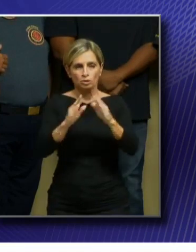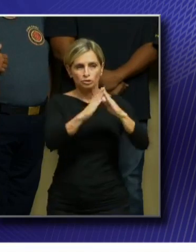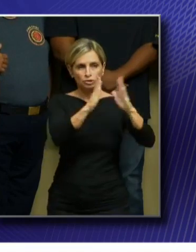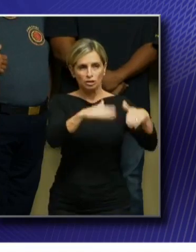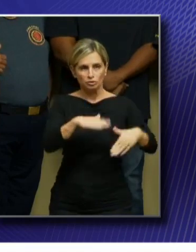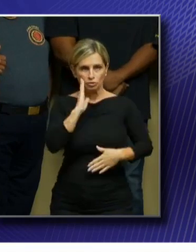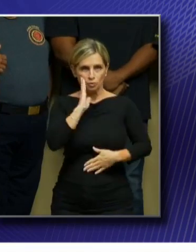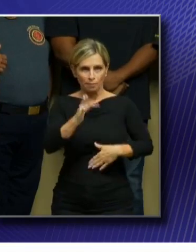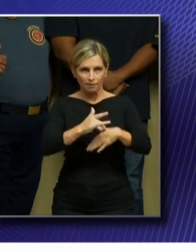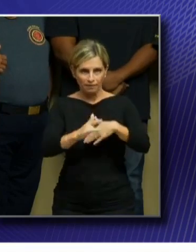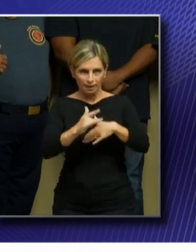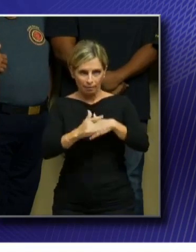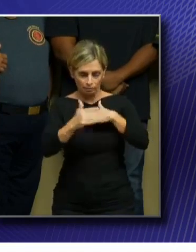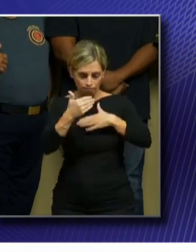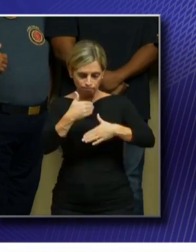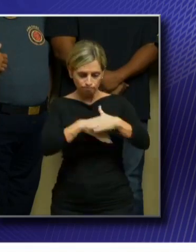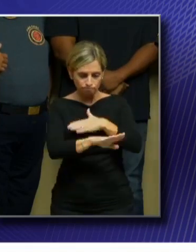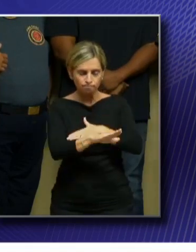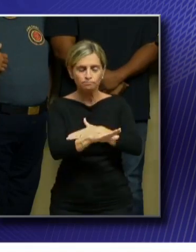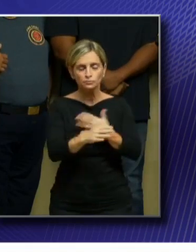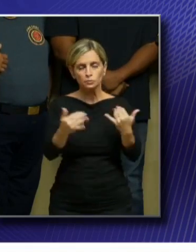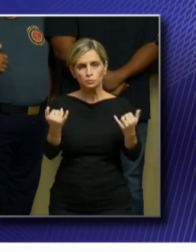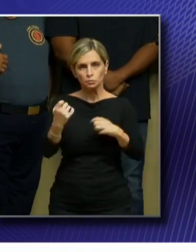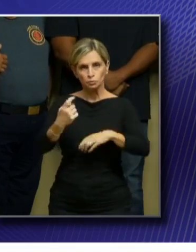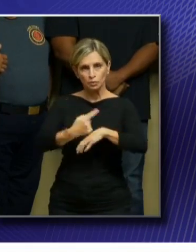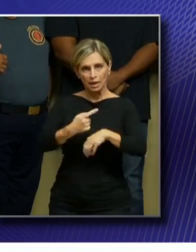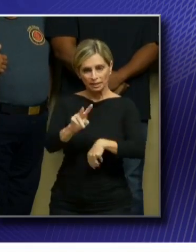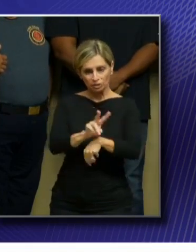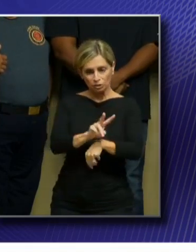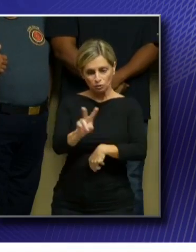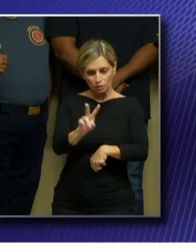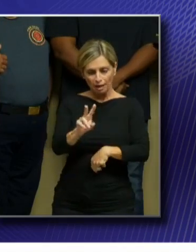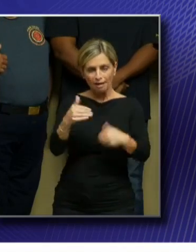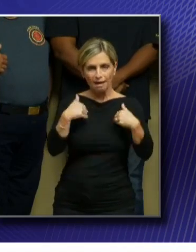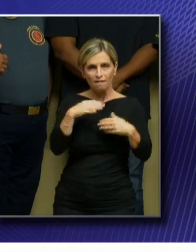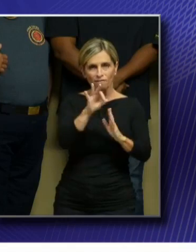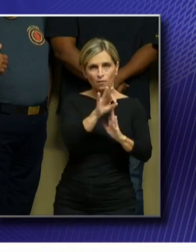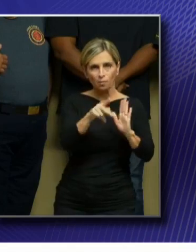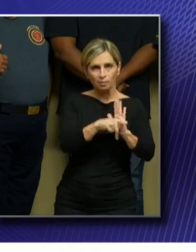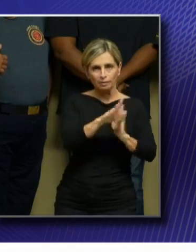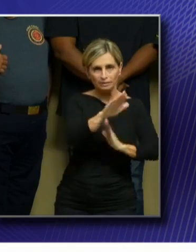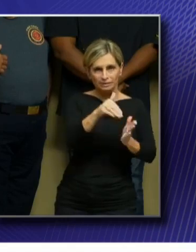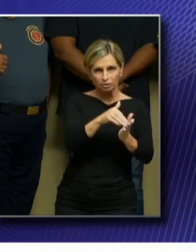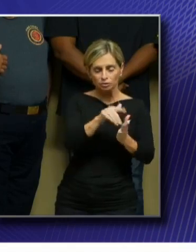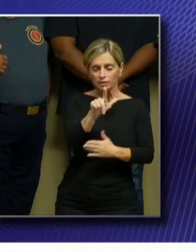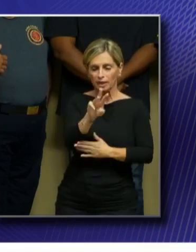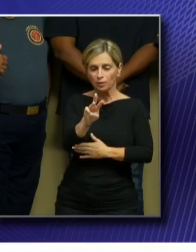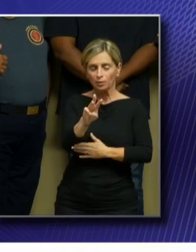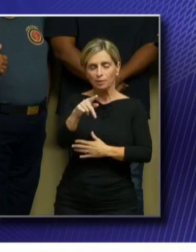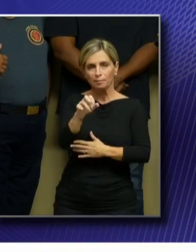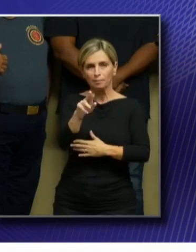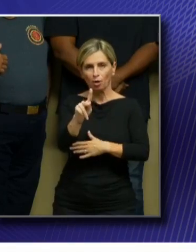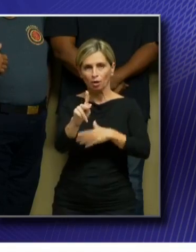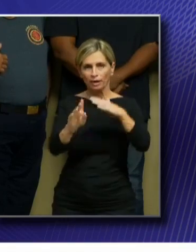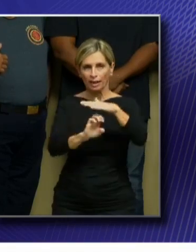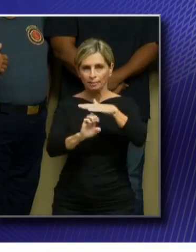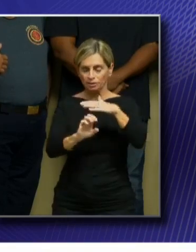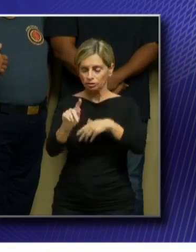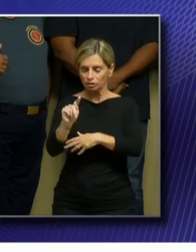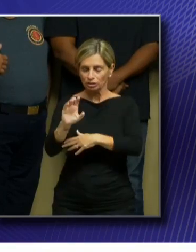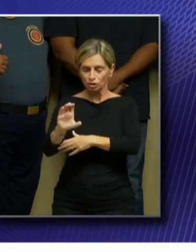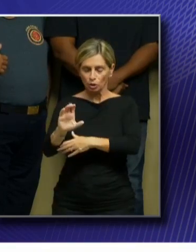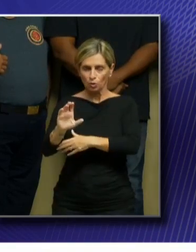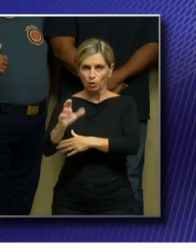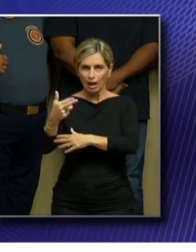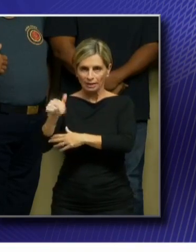This means that the county, as of 2 o'clock today, will have Fort Pierce Central, Lakewood Park Elementary, Treasure Coast High School,